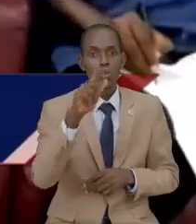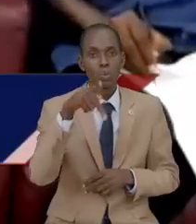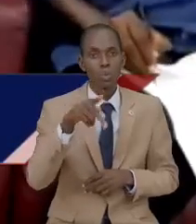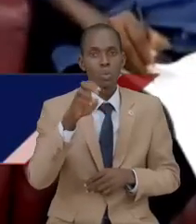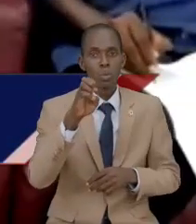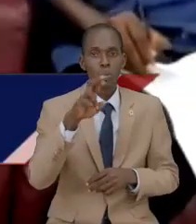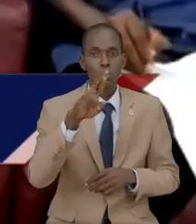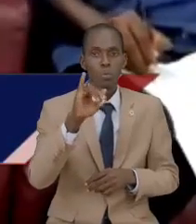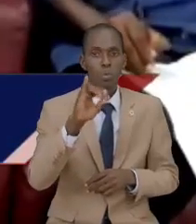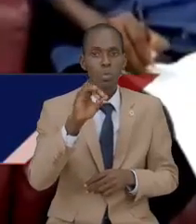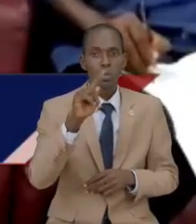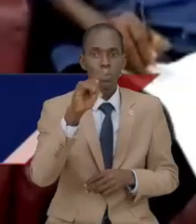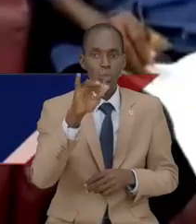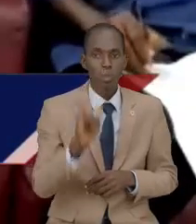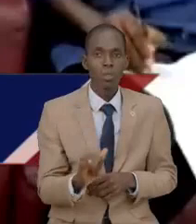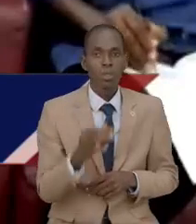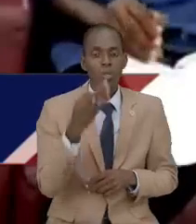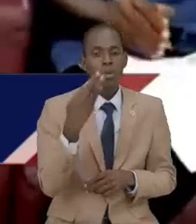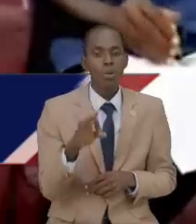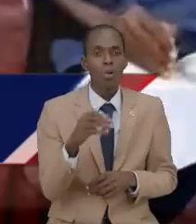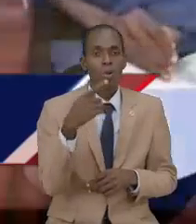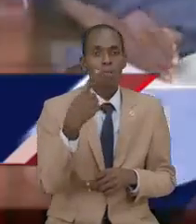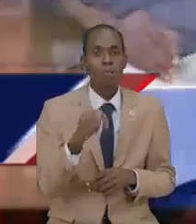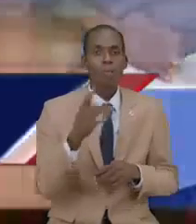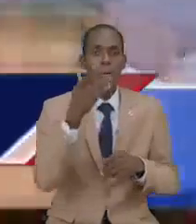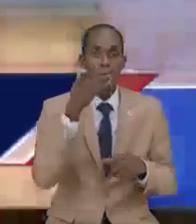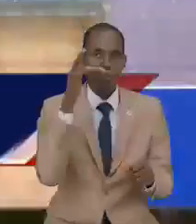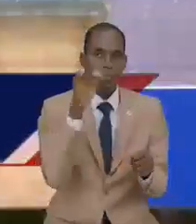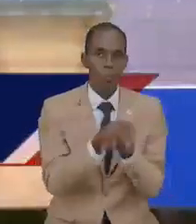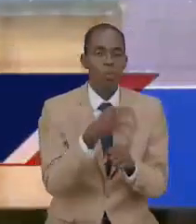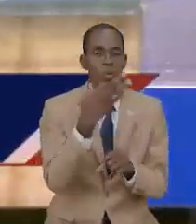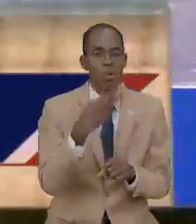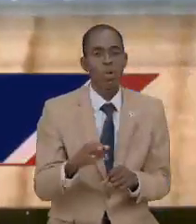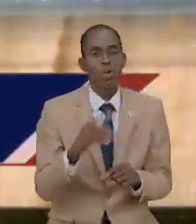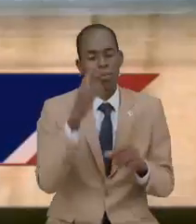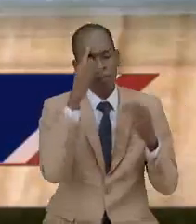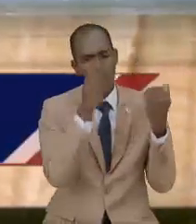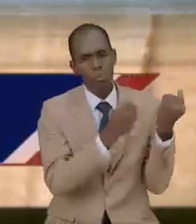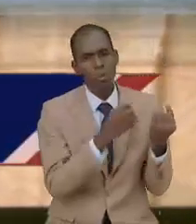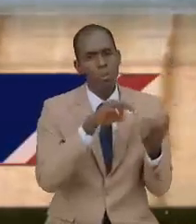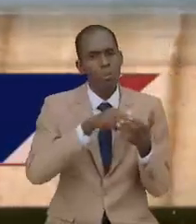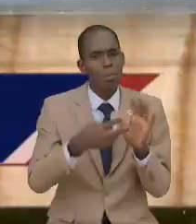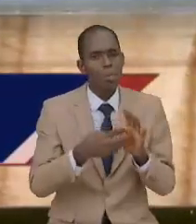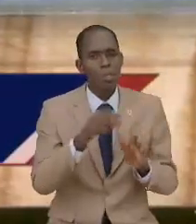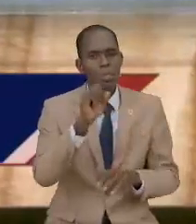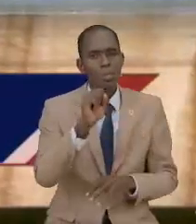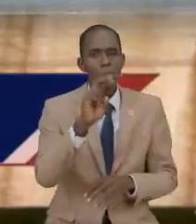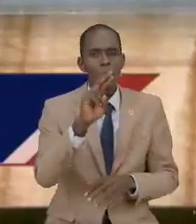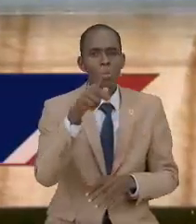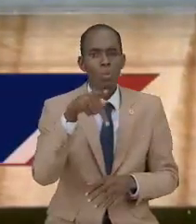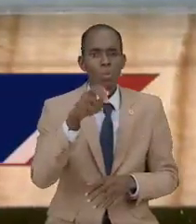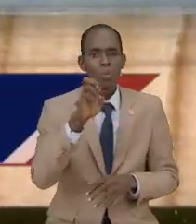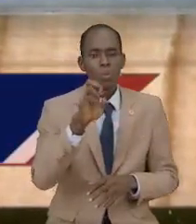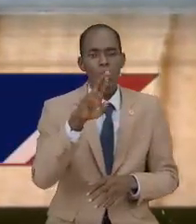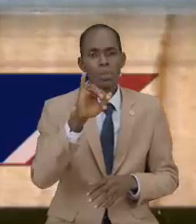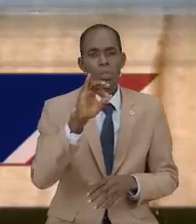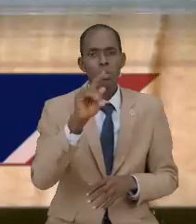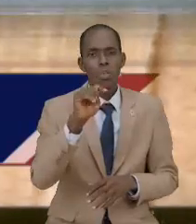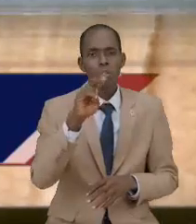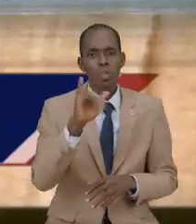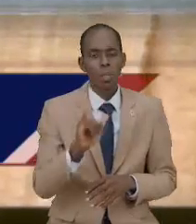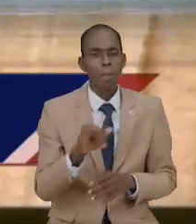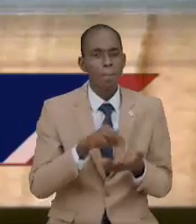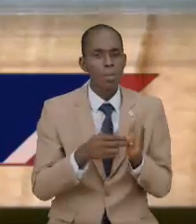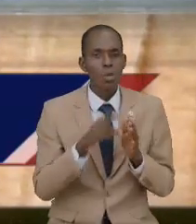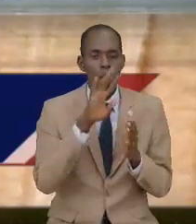promise of faith. The superiority. Now, when you say superiority, you are comparing two things, that